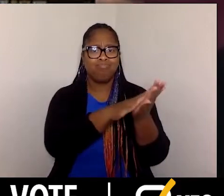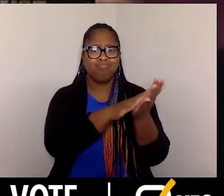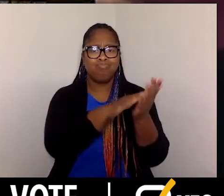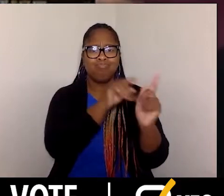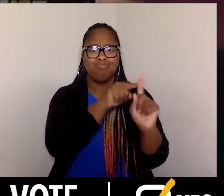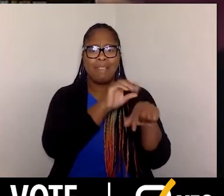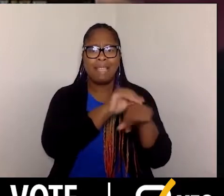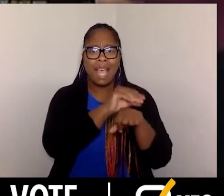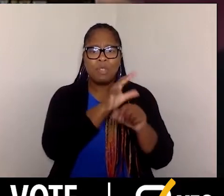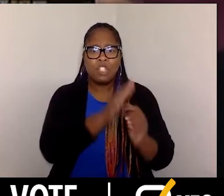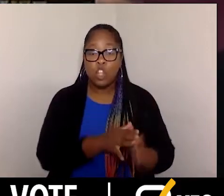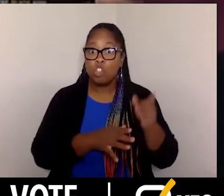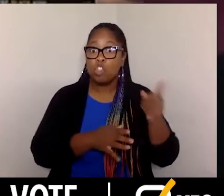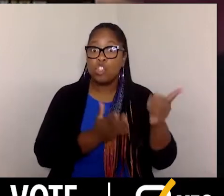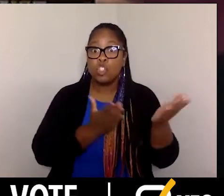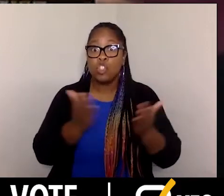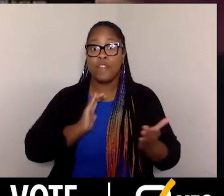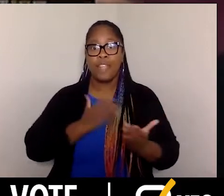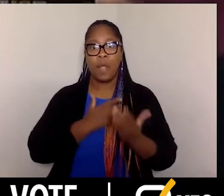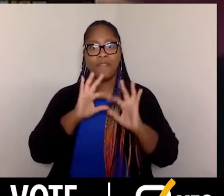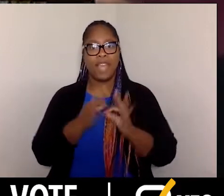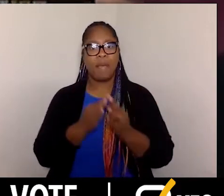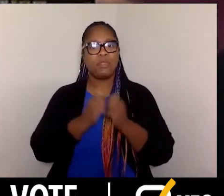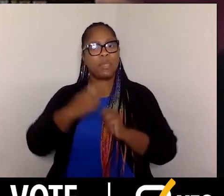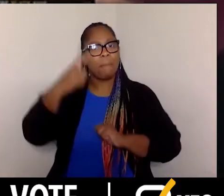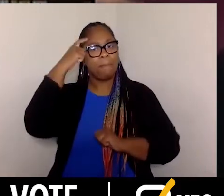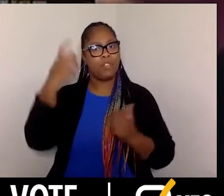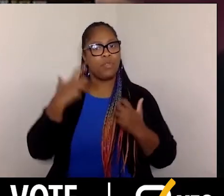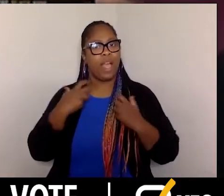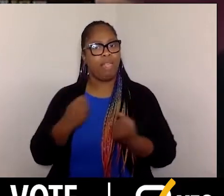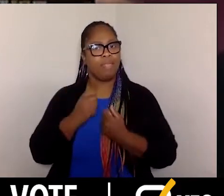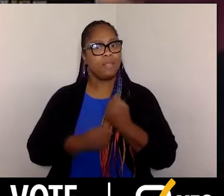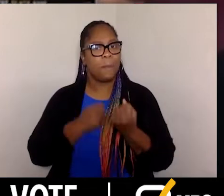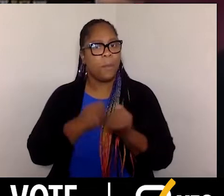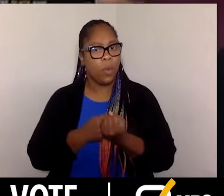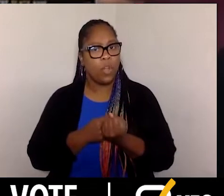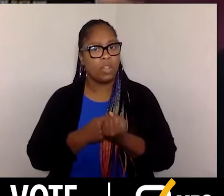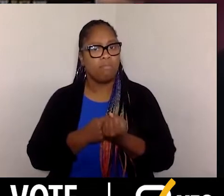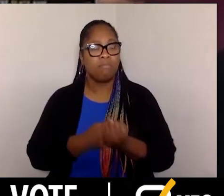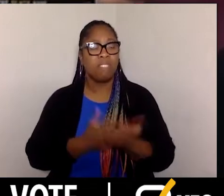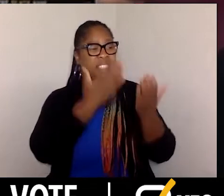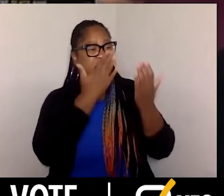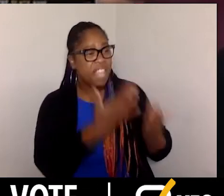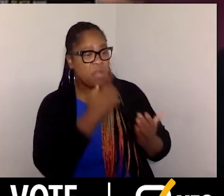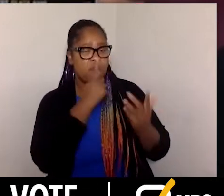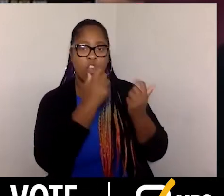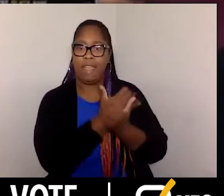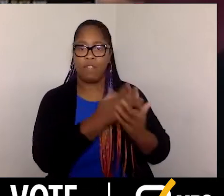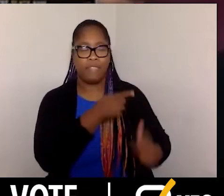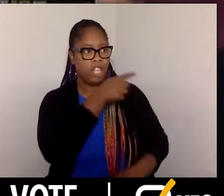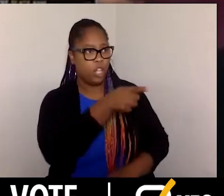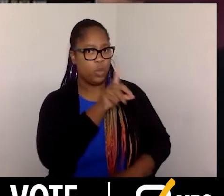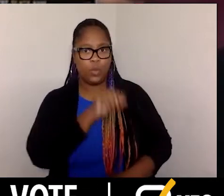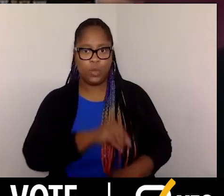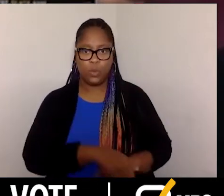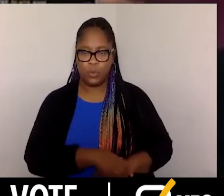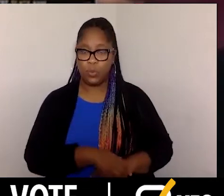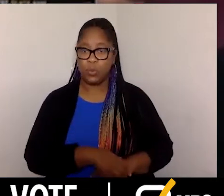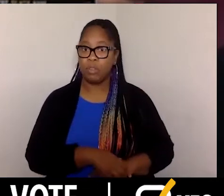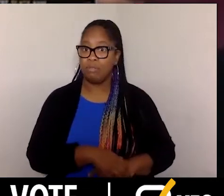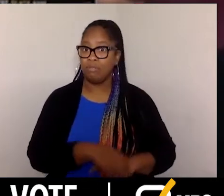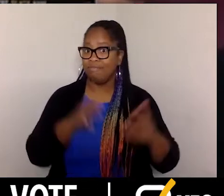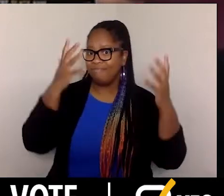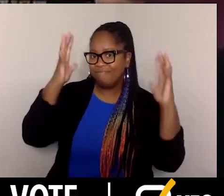our families with mental health supports. Thank you for all you do. And big shout out to